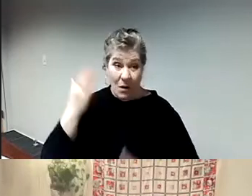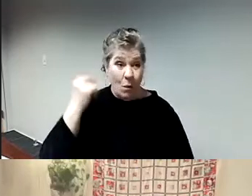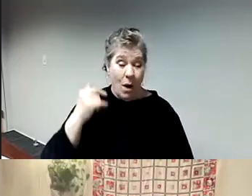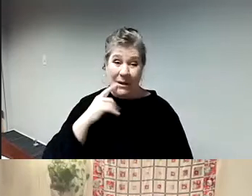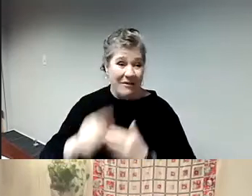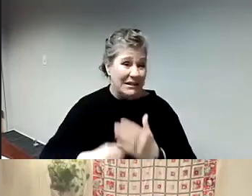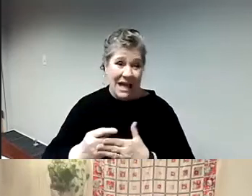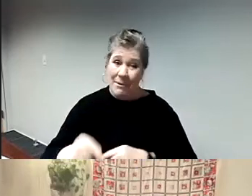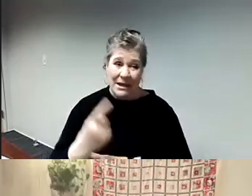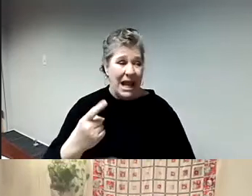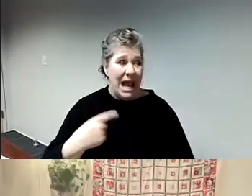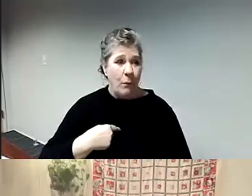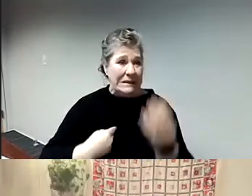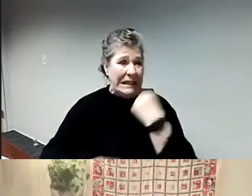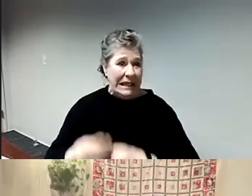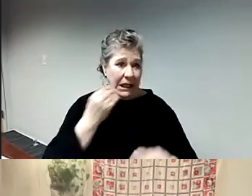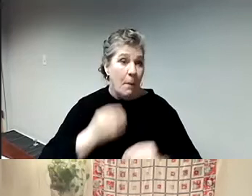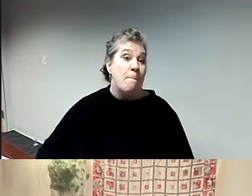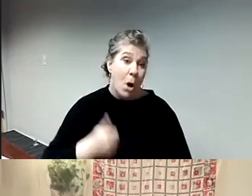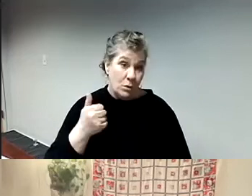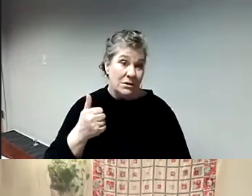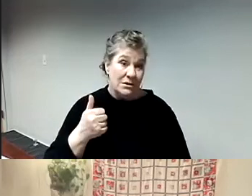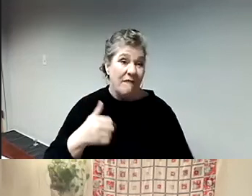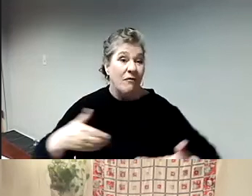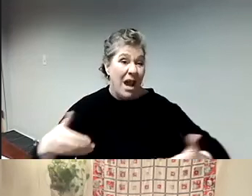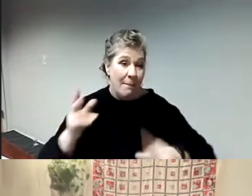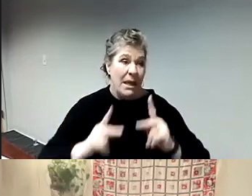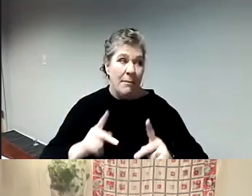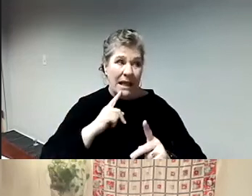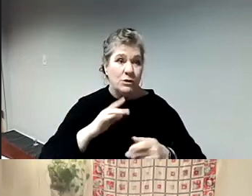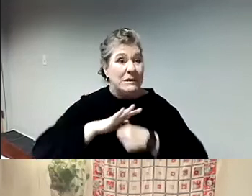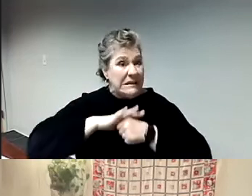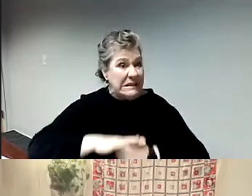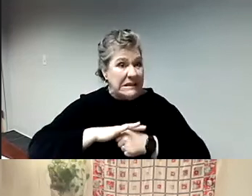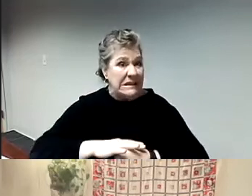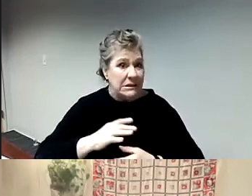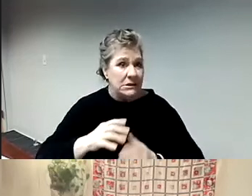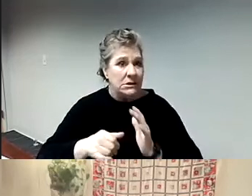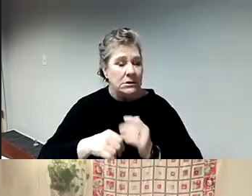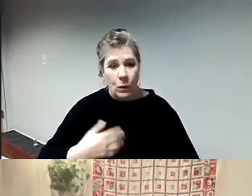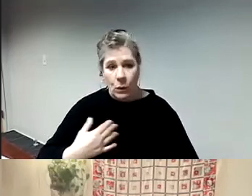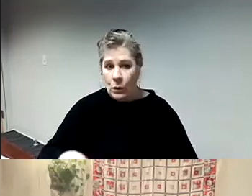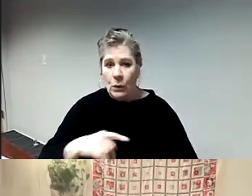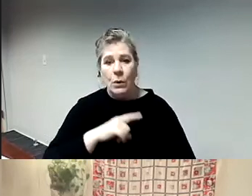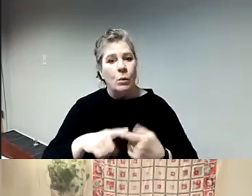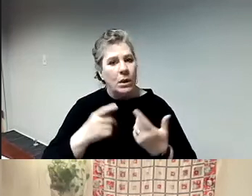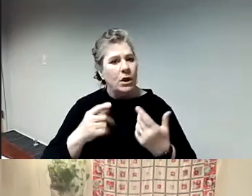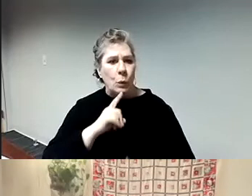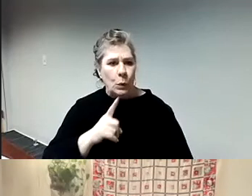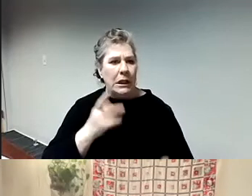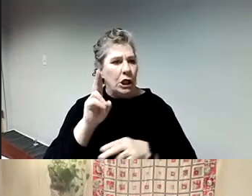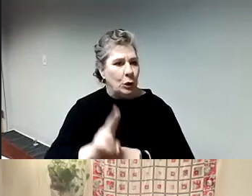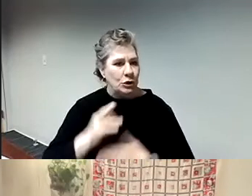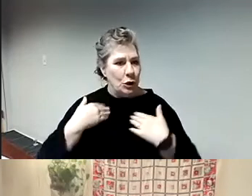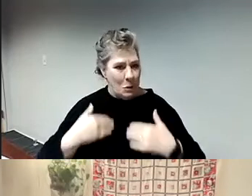of day where I was eating the most. And for fat people, that can be really distressing, especially when you are really used to your